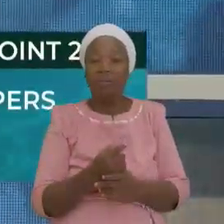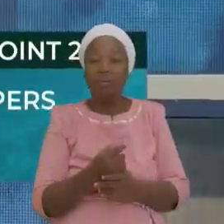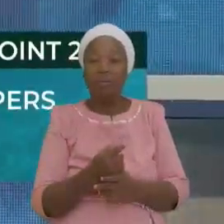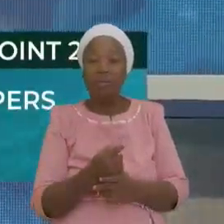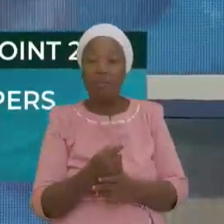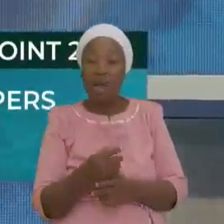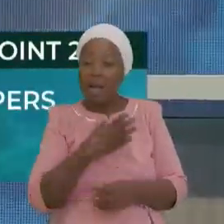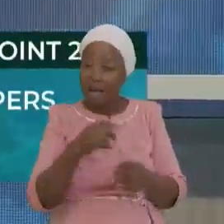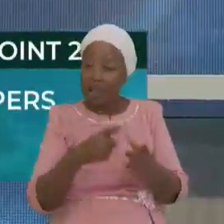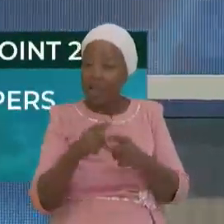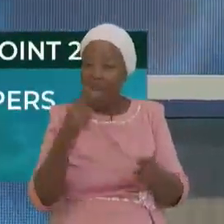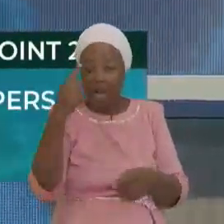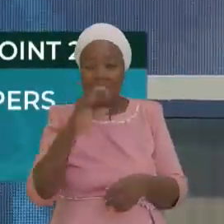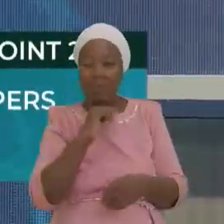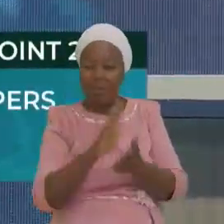and their eyes are getting deep,